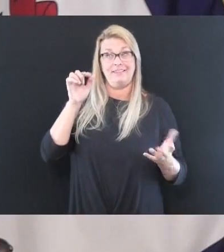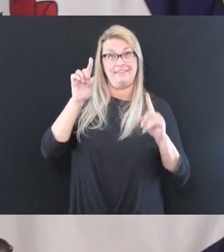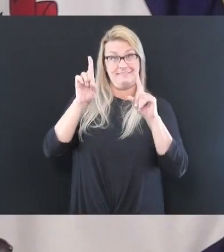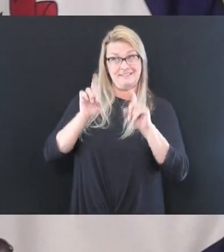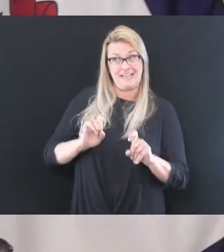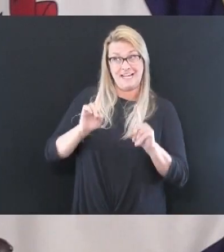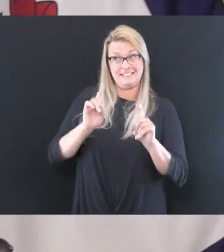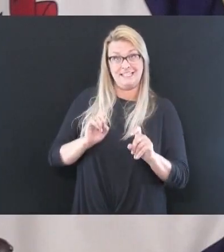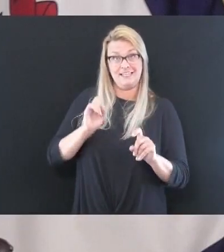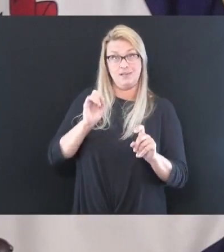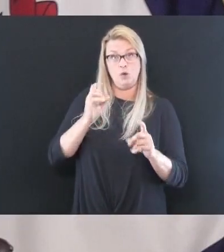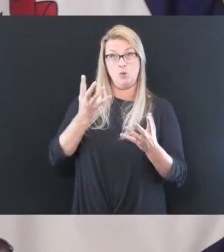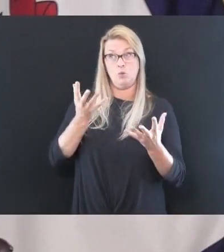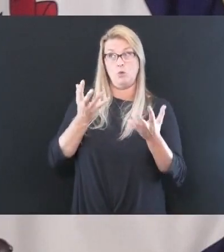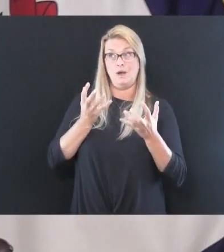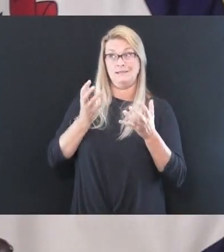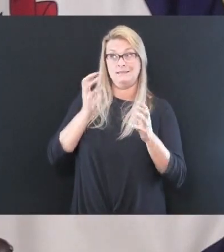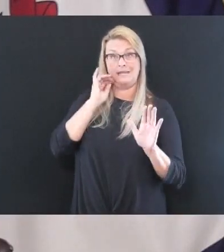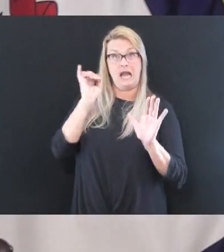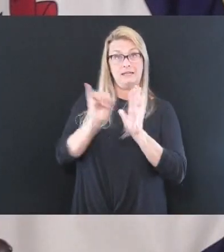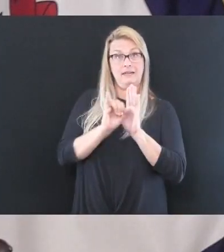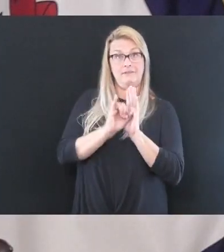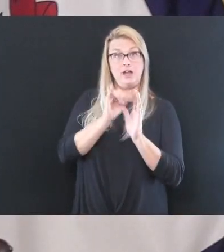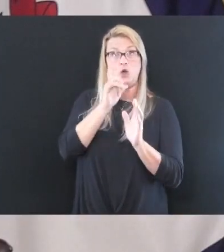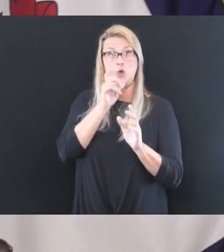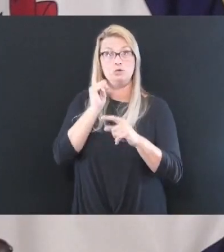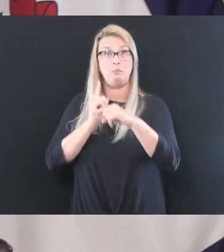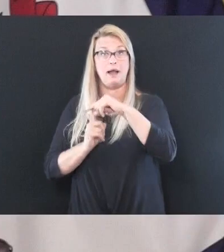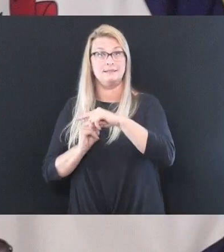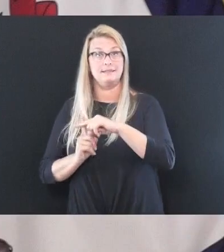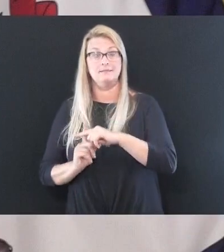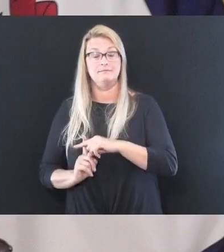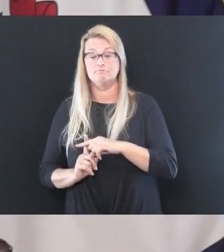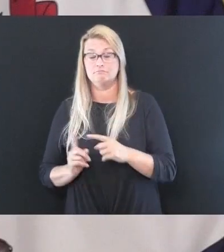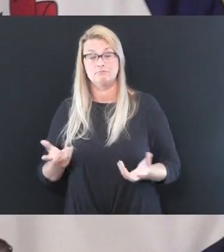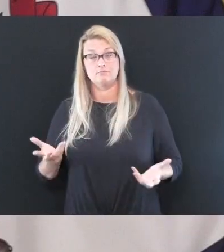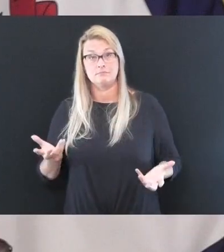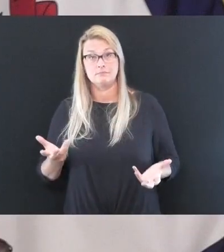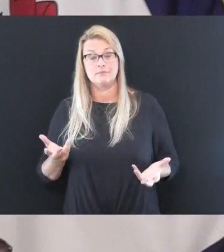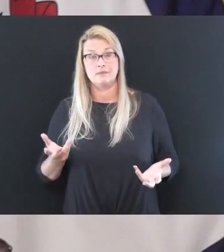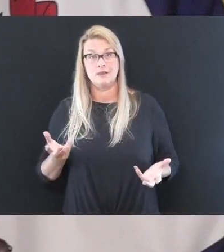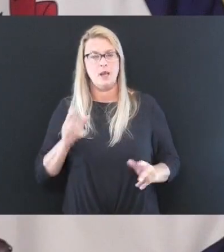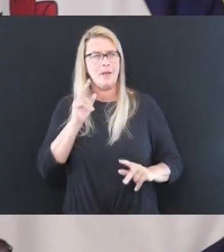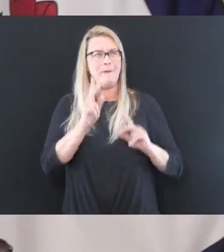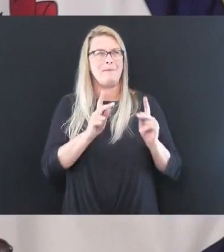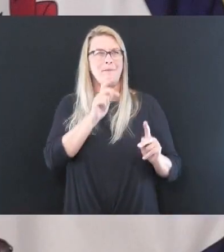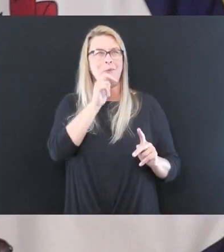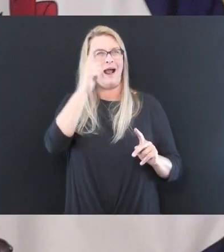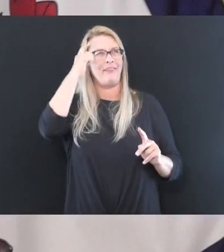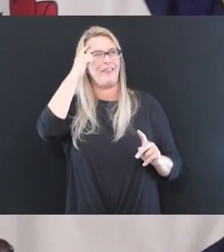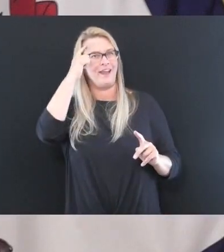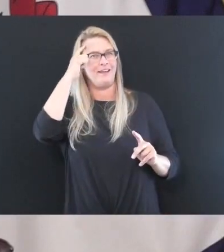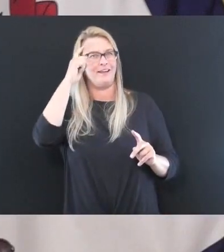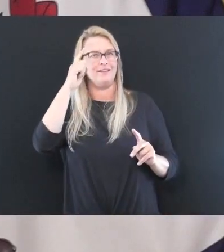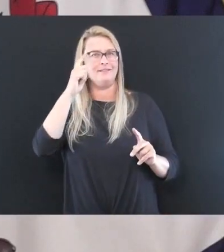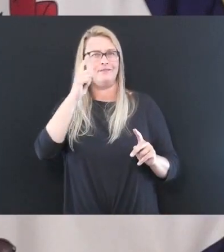to find people that are positive. So people probably weren't thinking about that the right